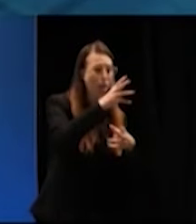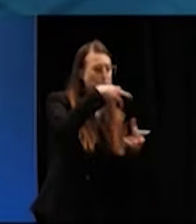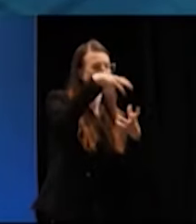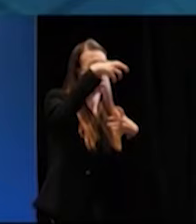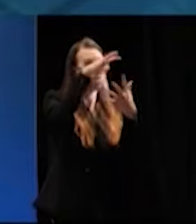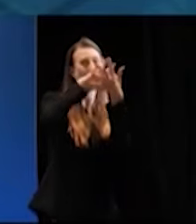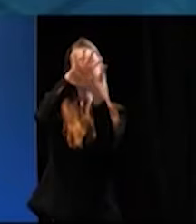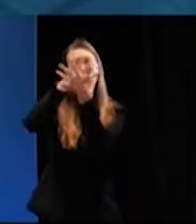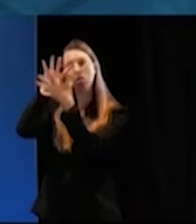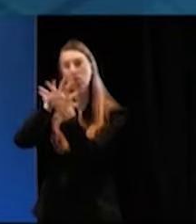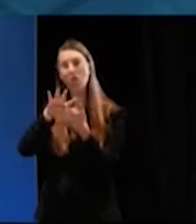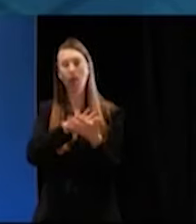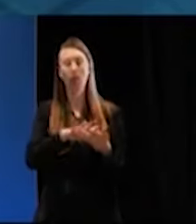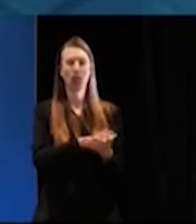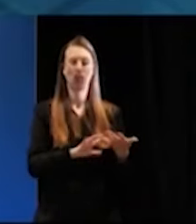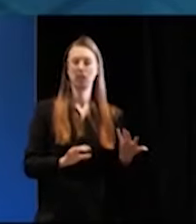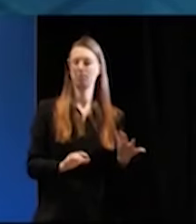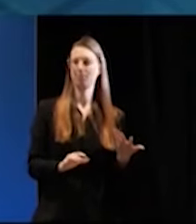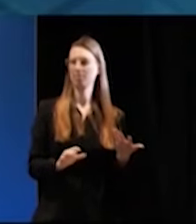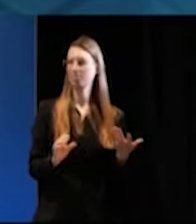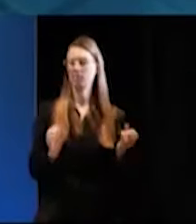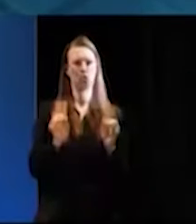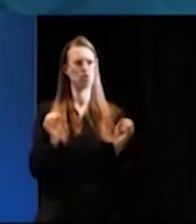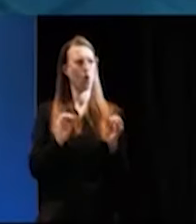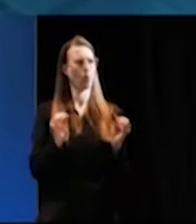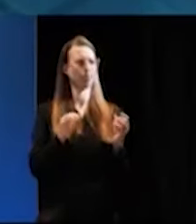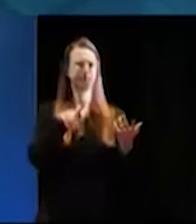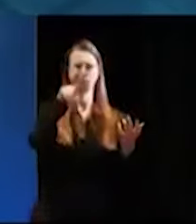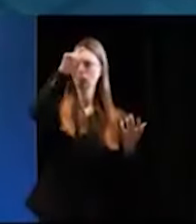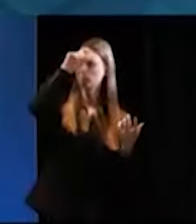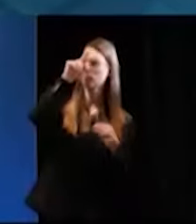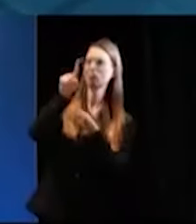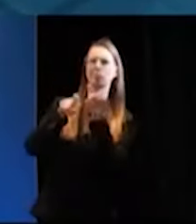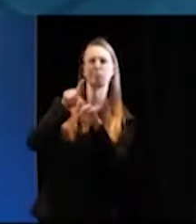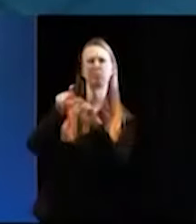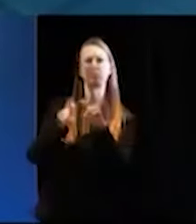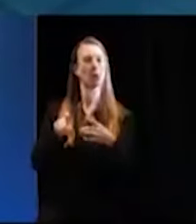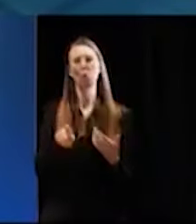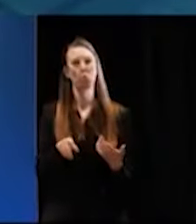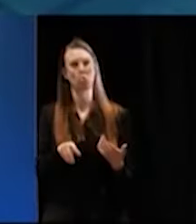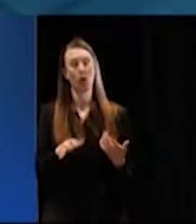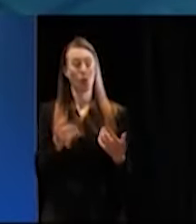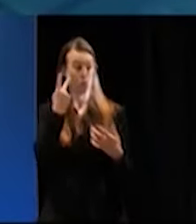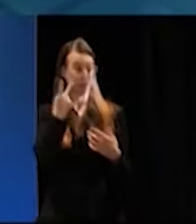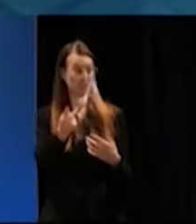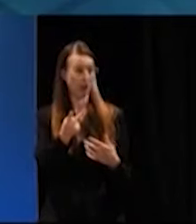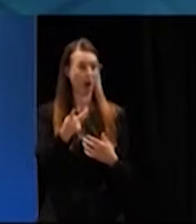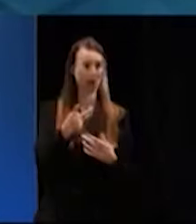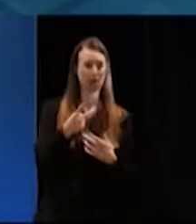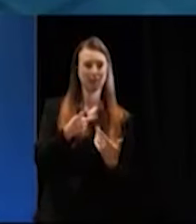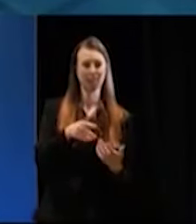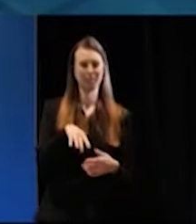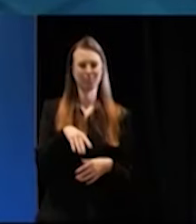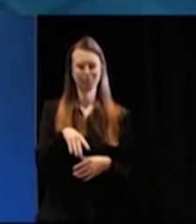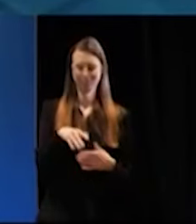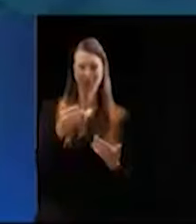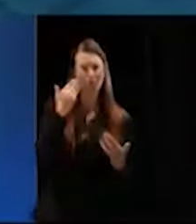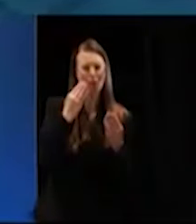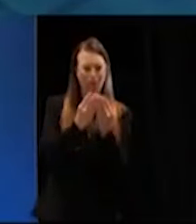it because those were where our families worked. And we watched the molten lava being dumped into Lake Erie, one of the most